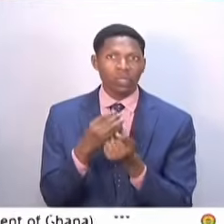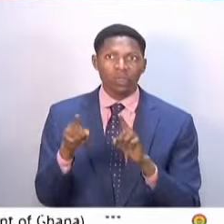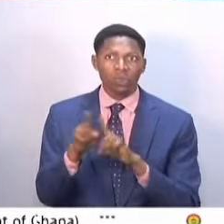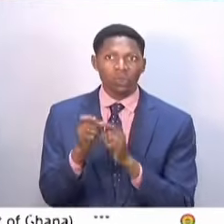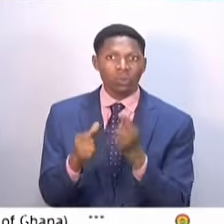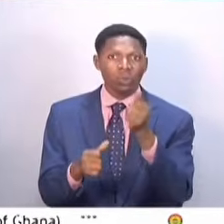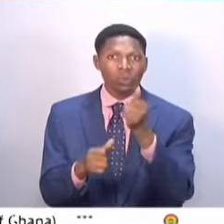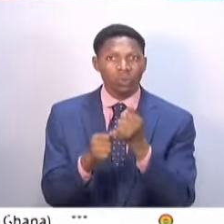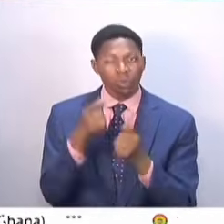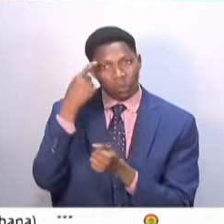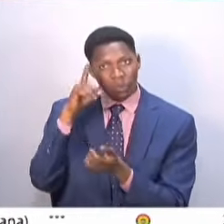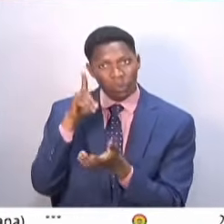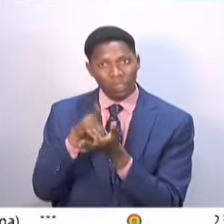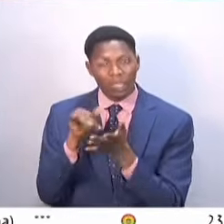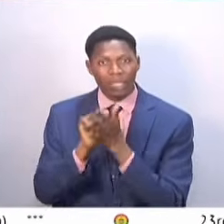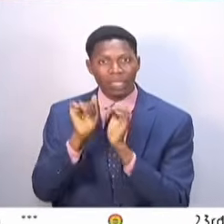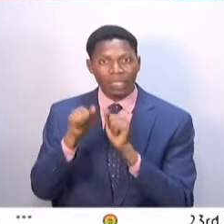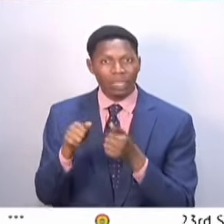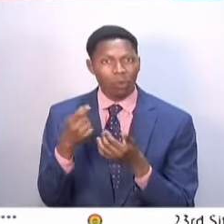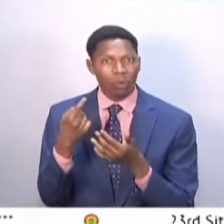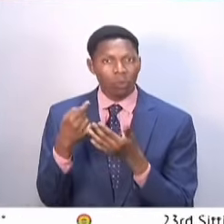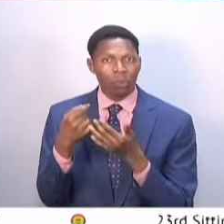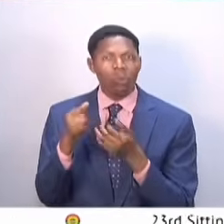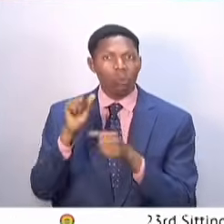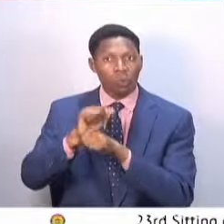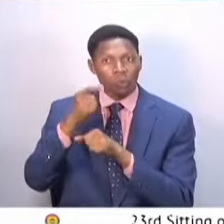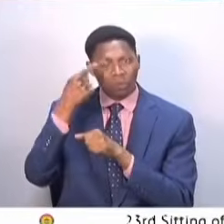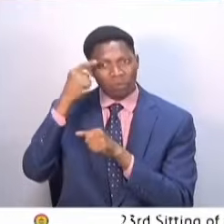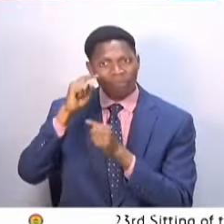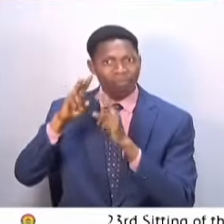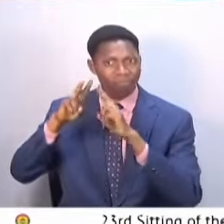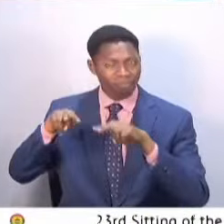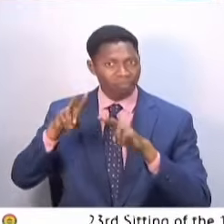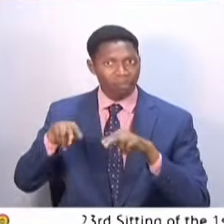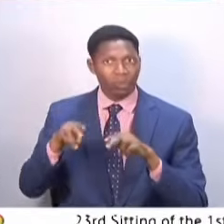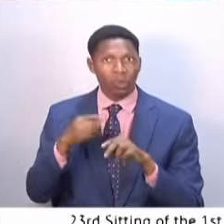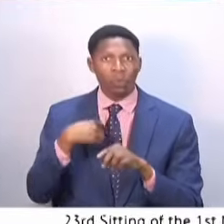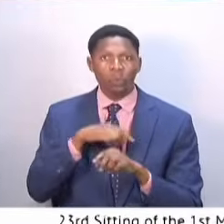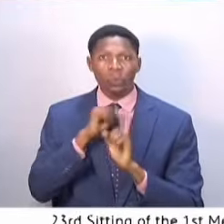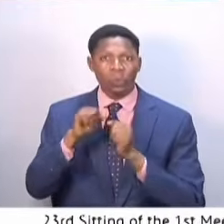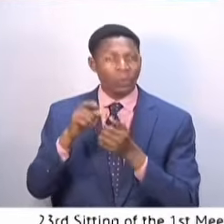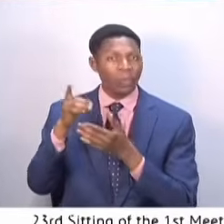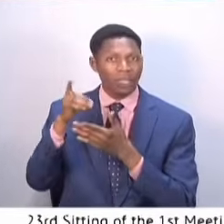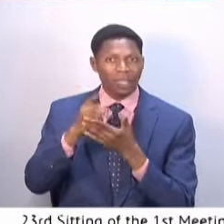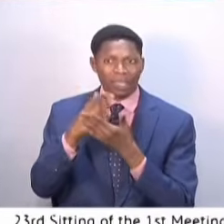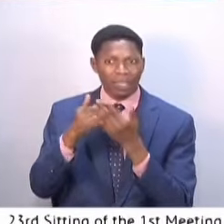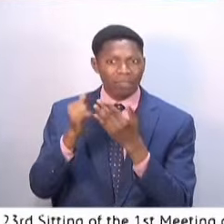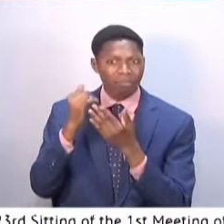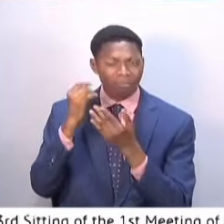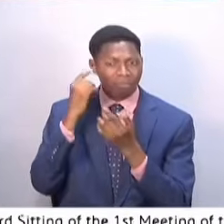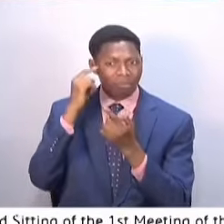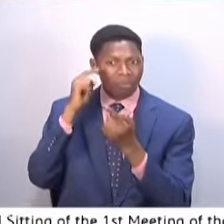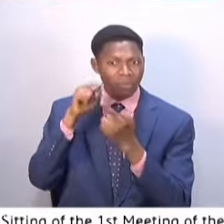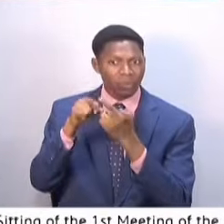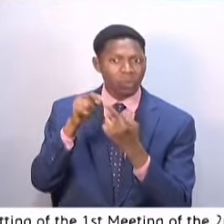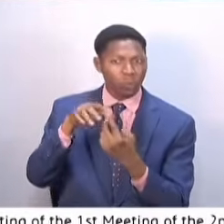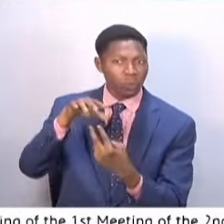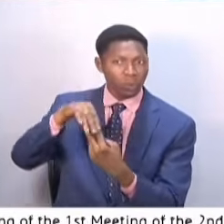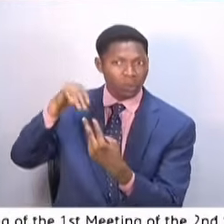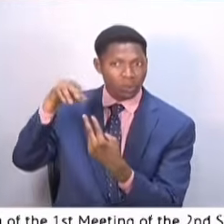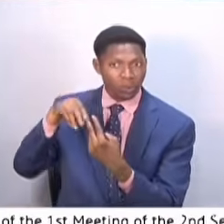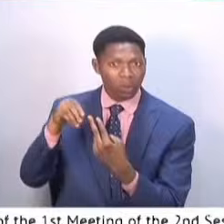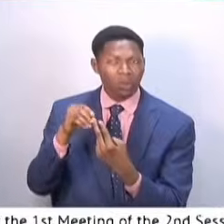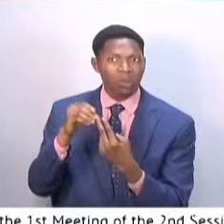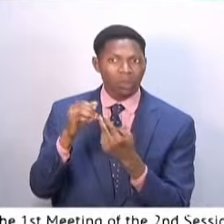for doctors who agree to work in underserved areas. We can design targets, recruitment